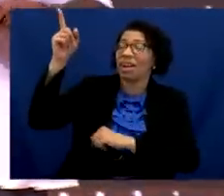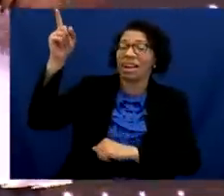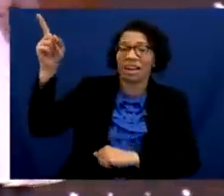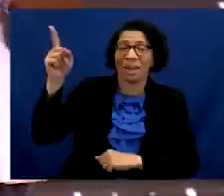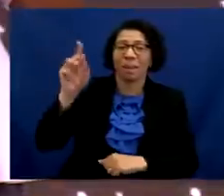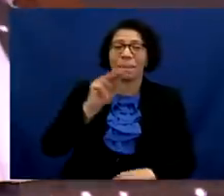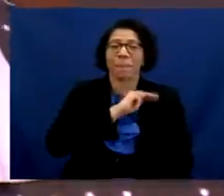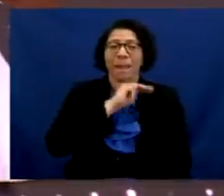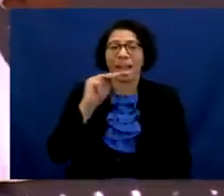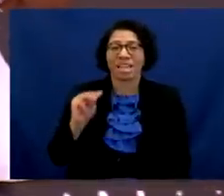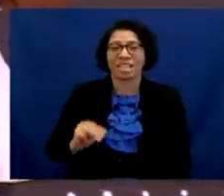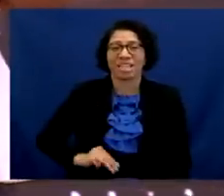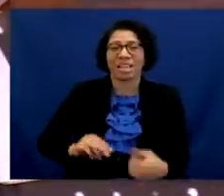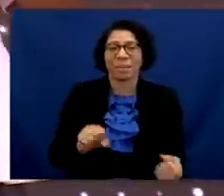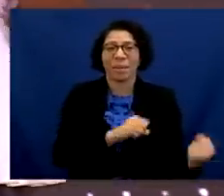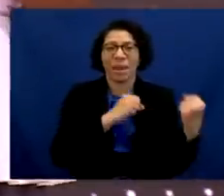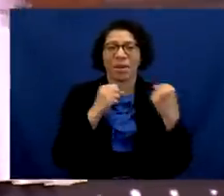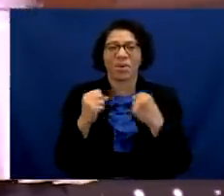this.